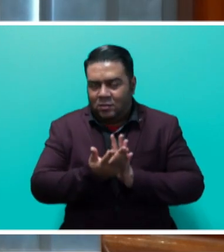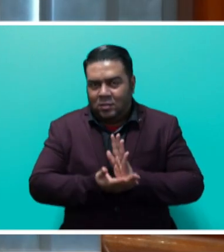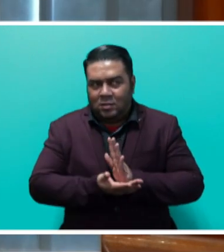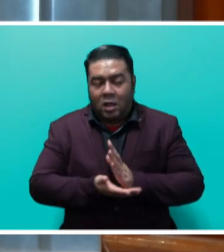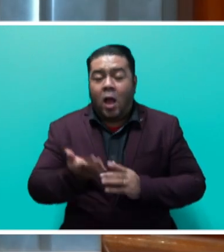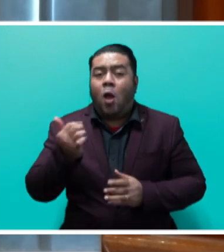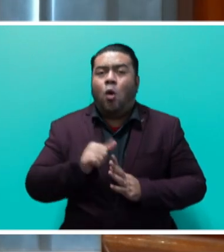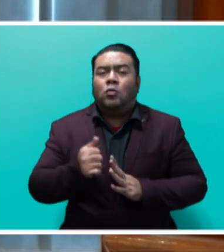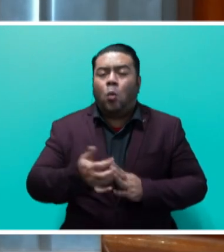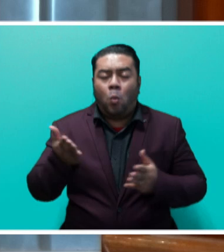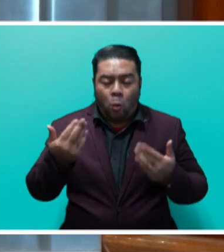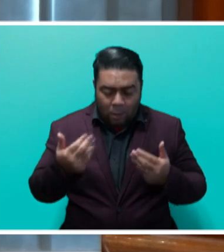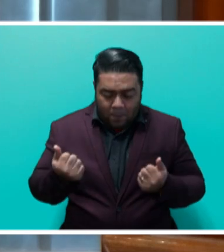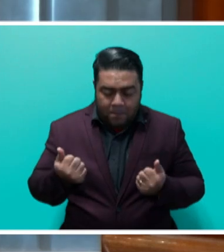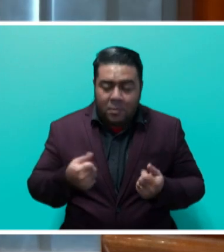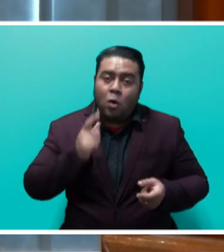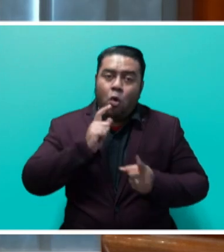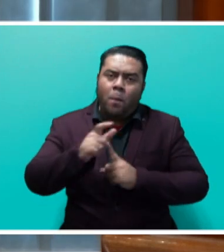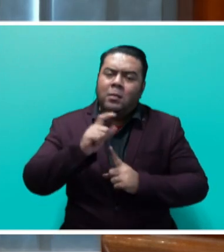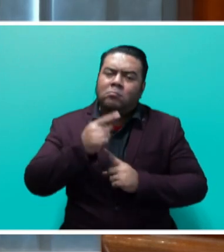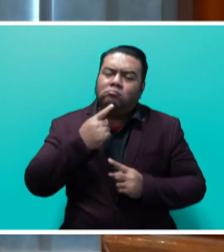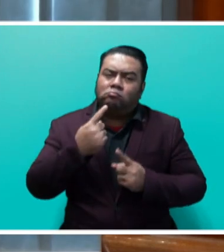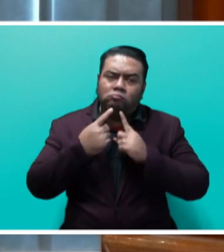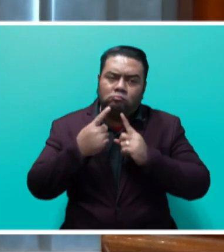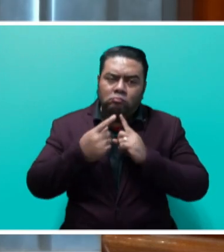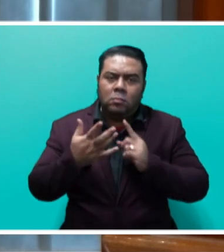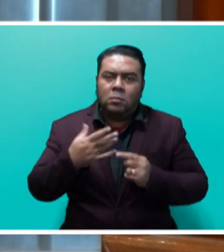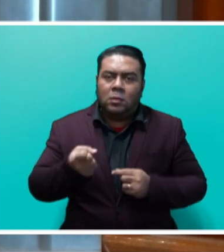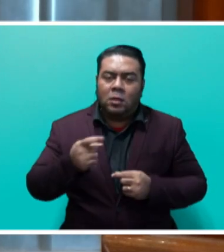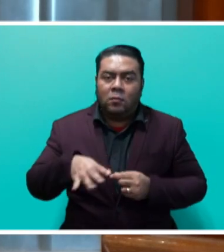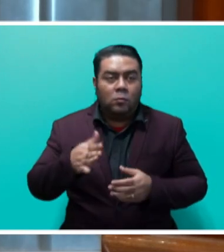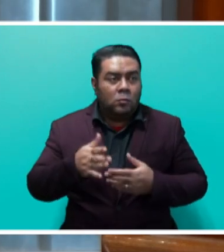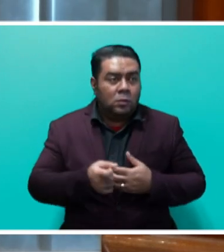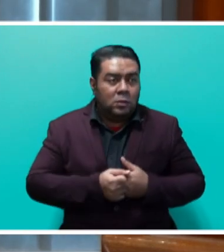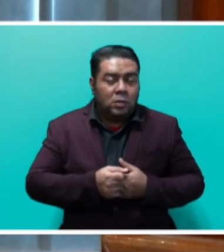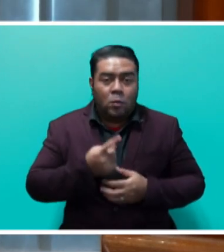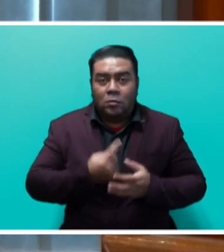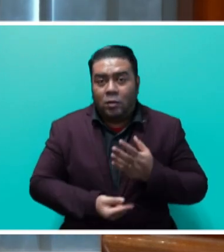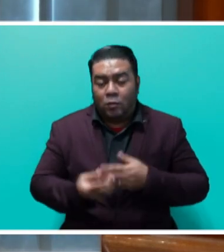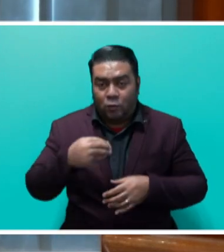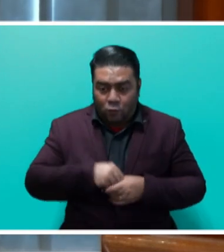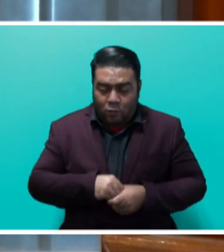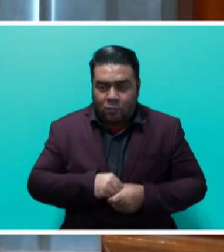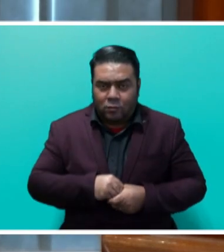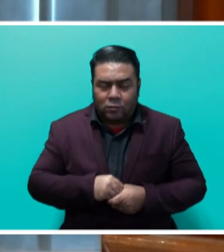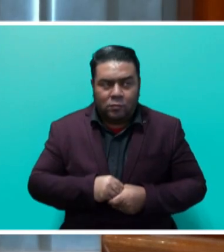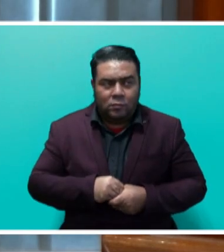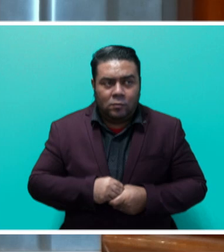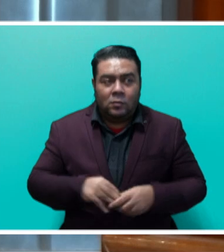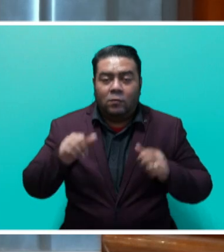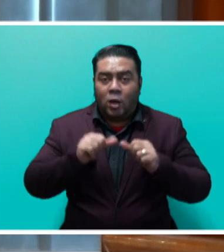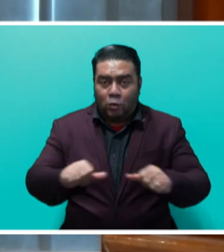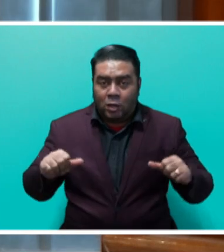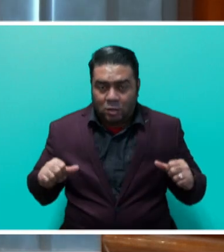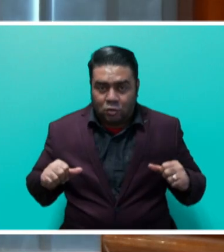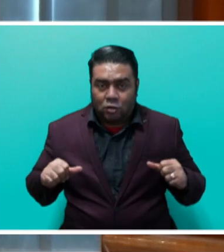also welcome the comments made by the Leader of the Opposition. He was keen to sort of see how he could get involved in terms of agriculture